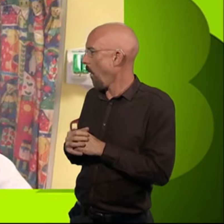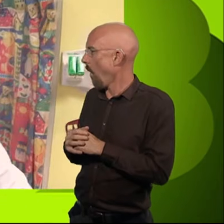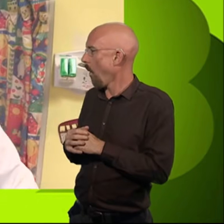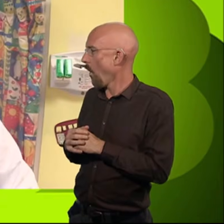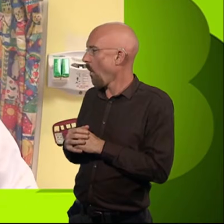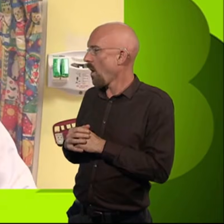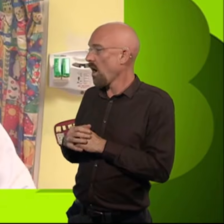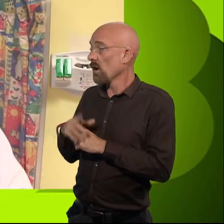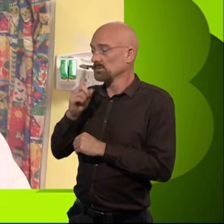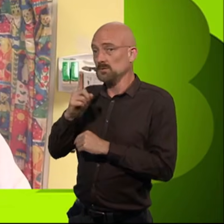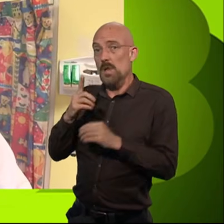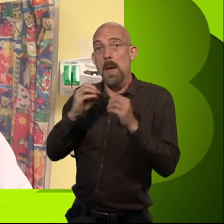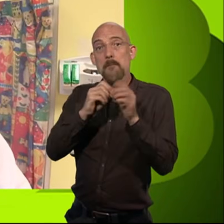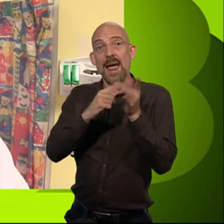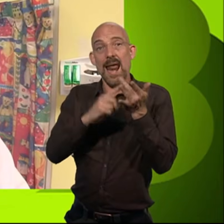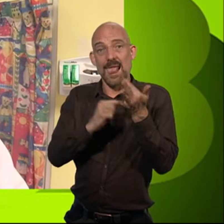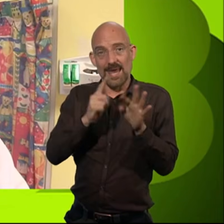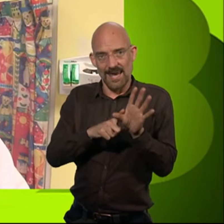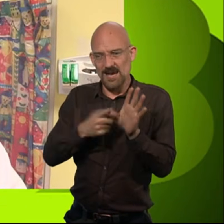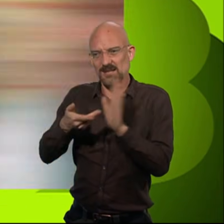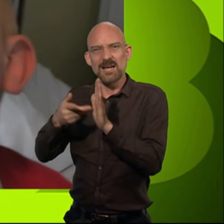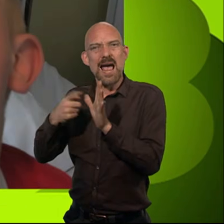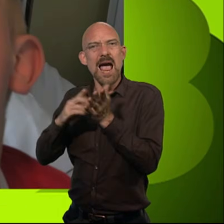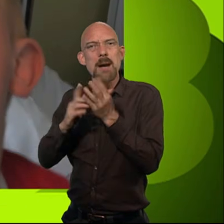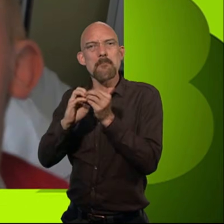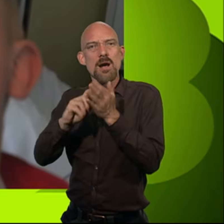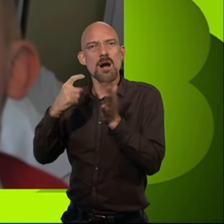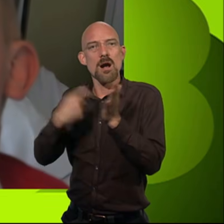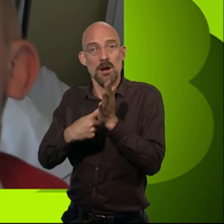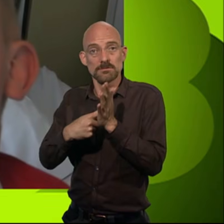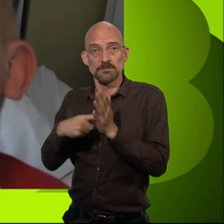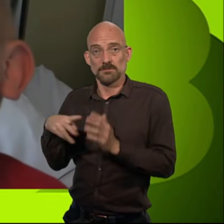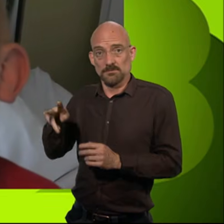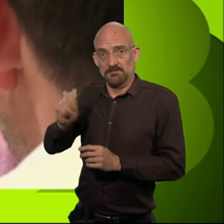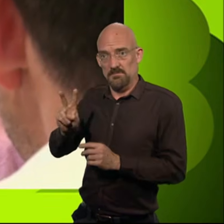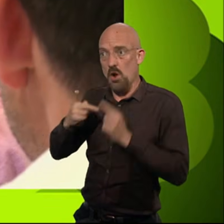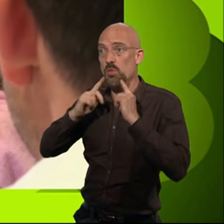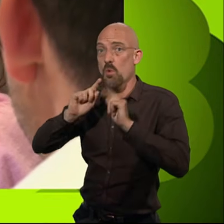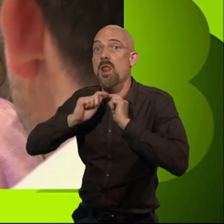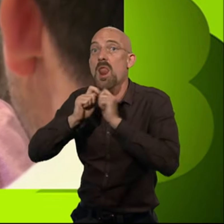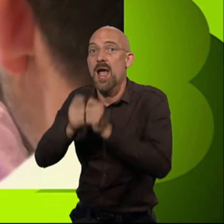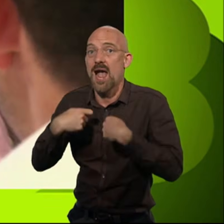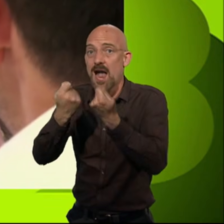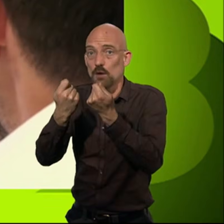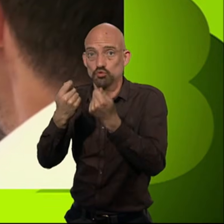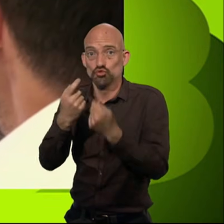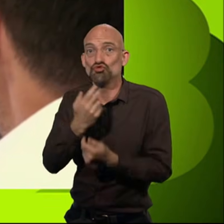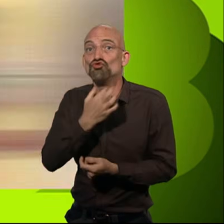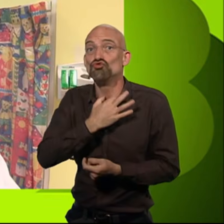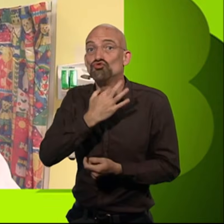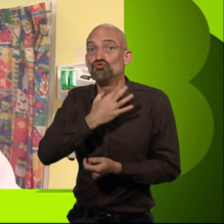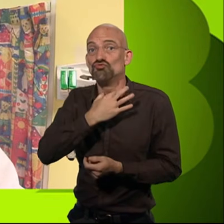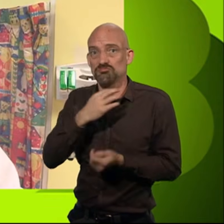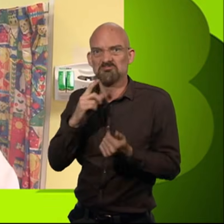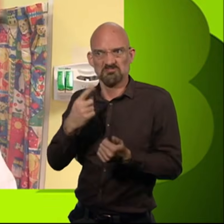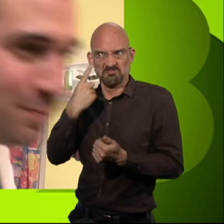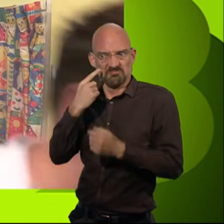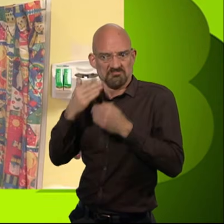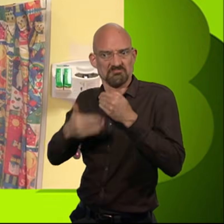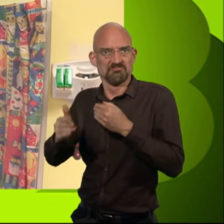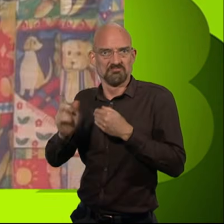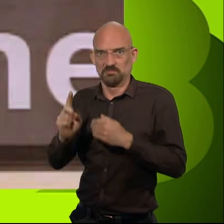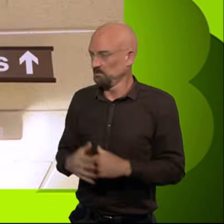So, Bailey and Amber about to have their tonsils out. But I wonder whose are going to be bigger. Let's go find